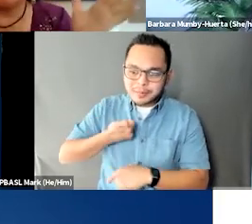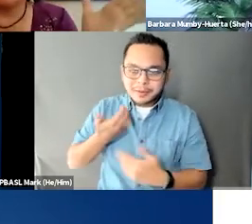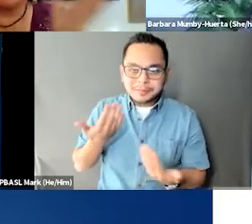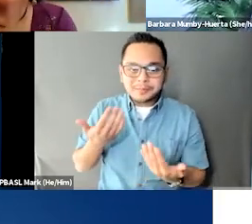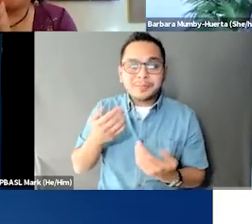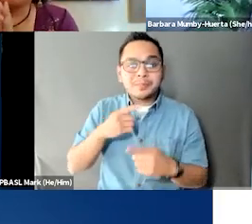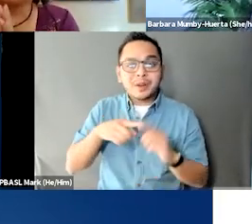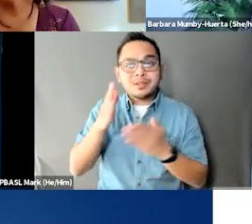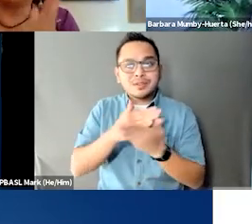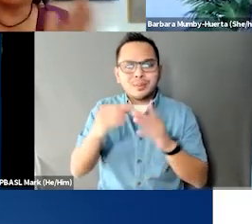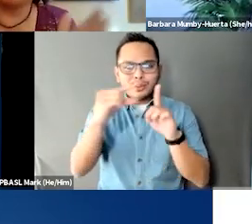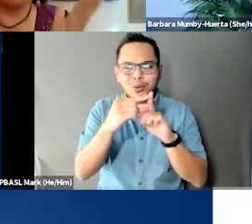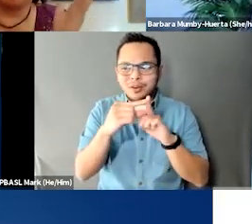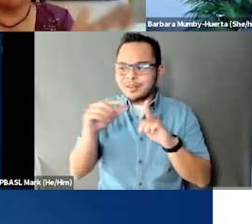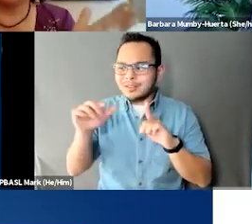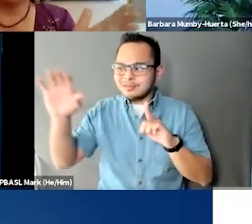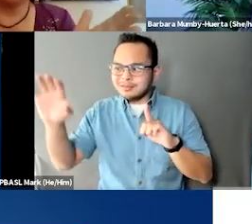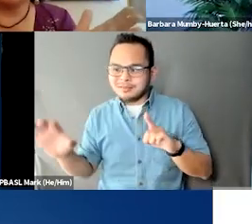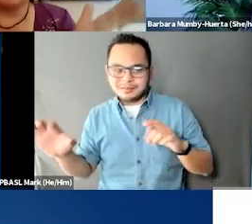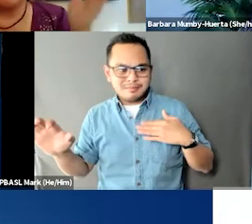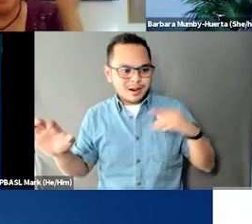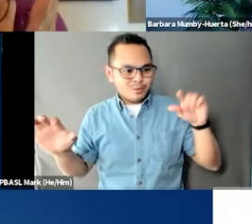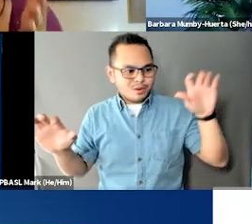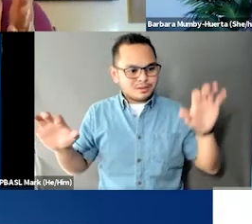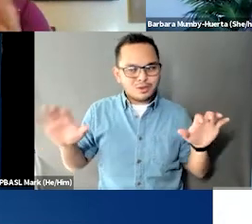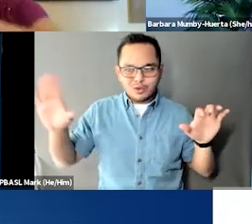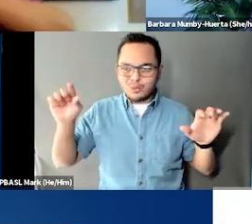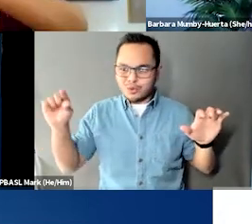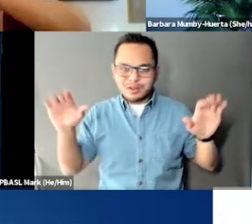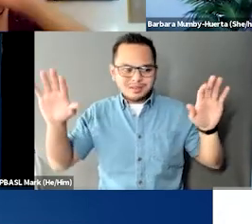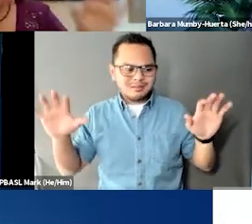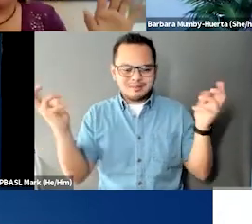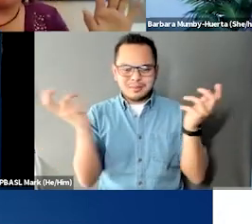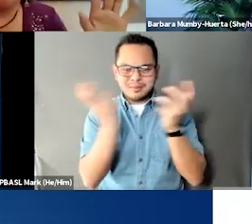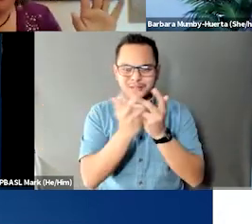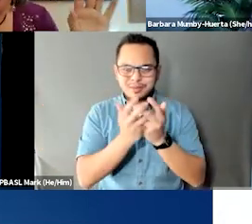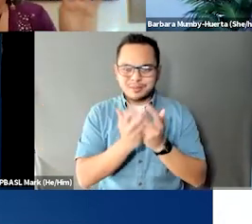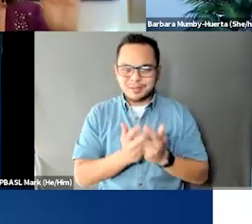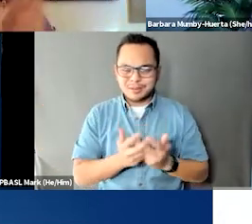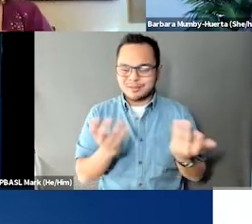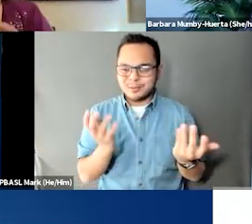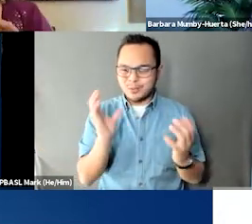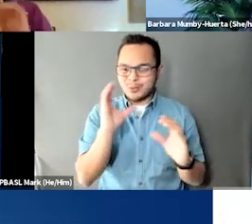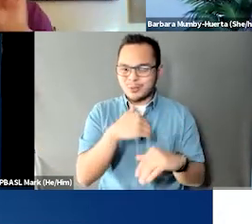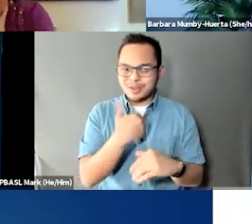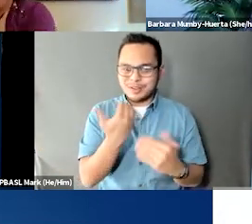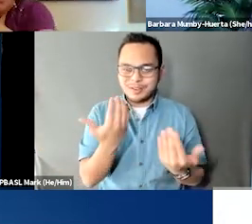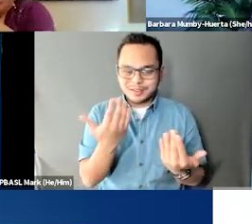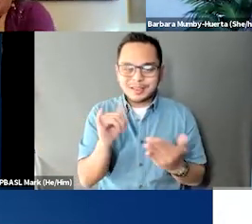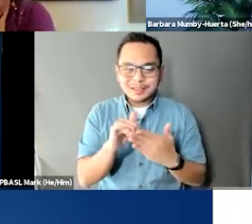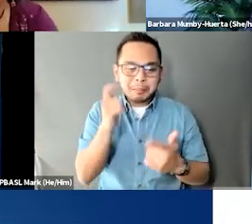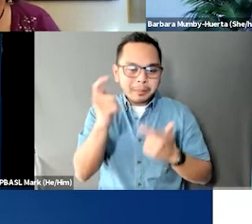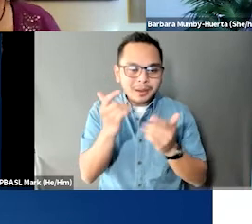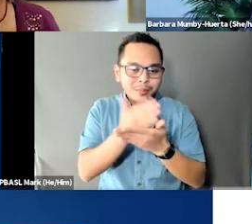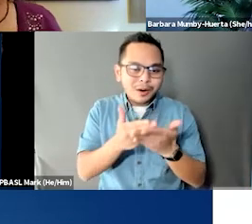the words and our focus is so similar, like naming it. I mean, that's the big part of what I do for healing. And Barbara said